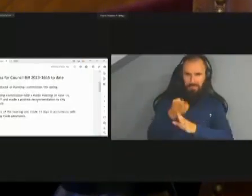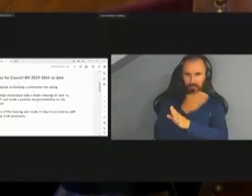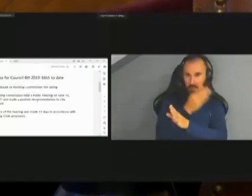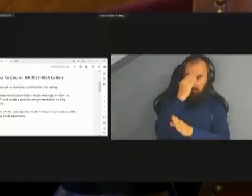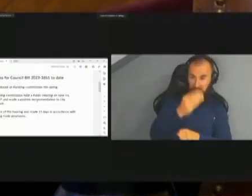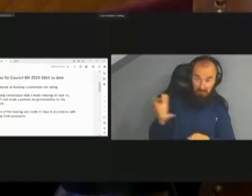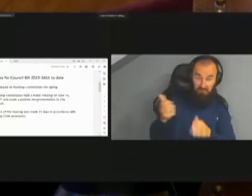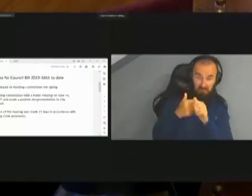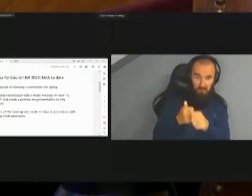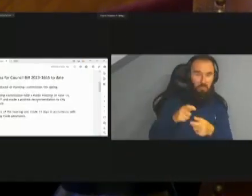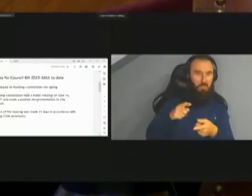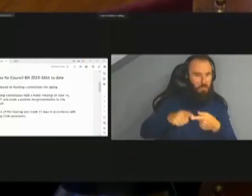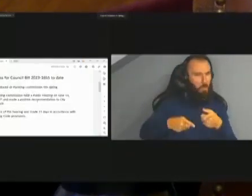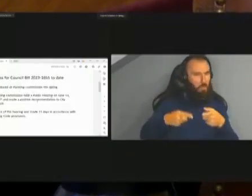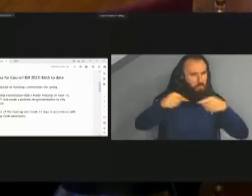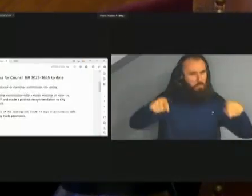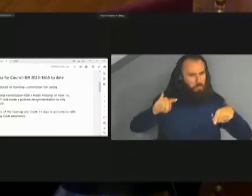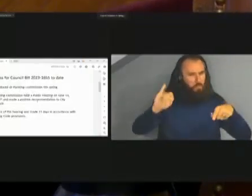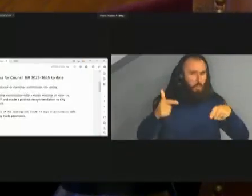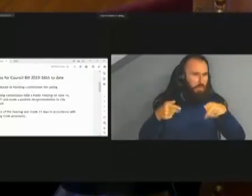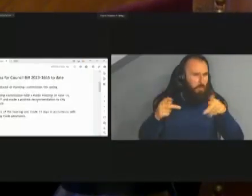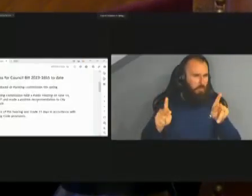zoning code provisions. You can go to the next slide.